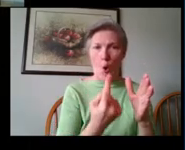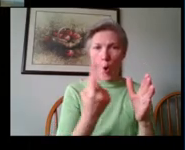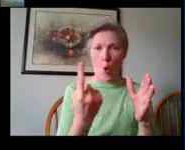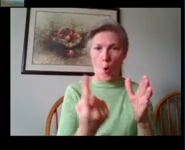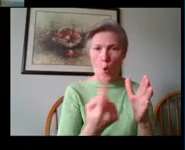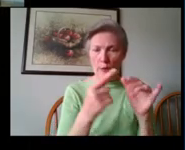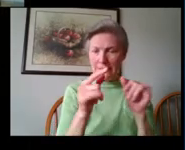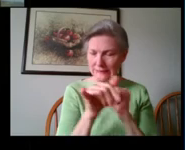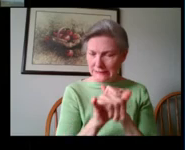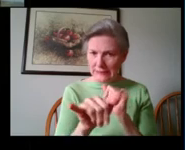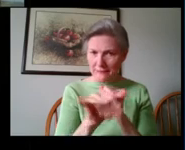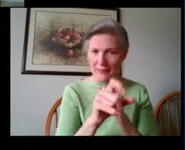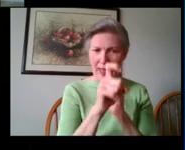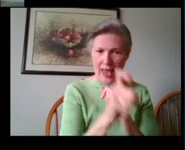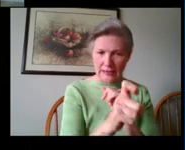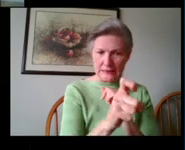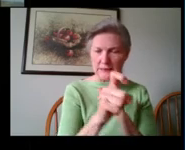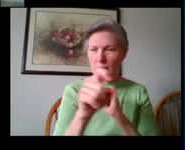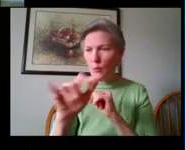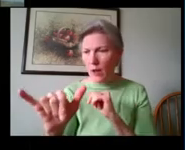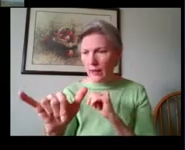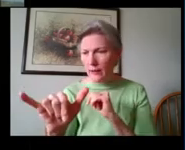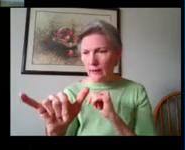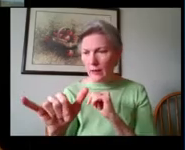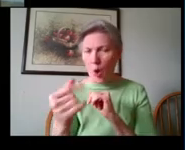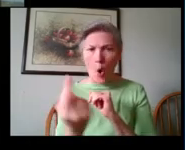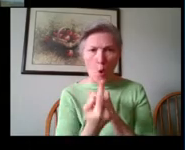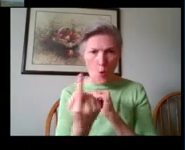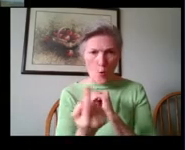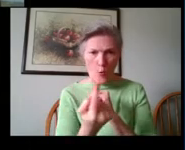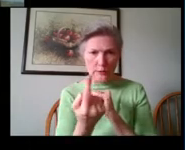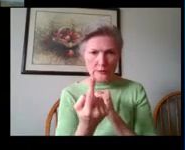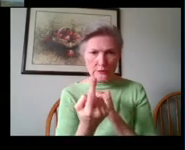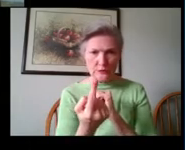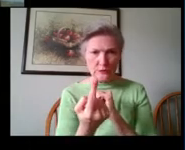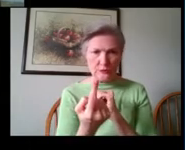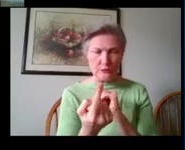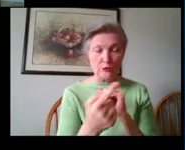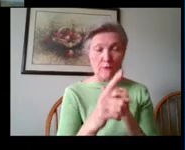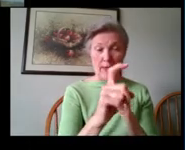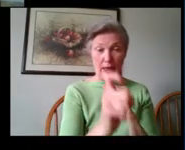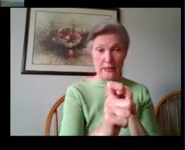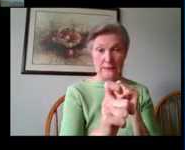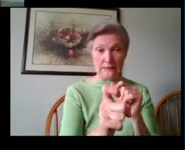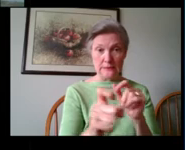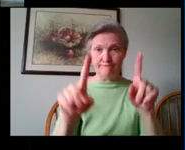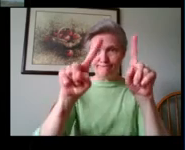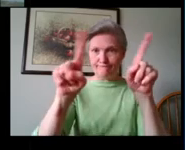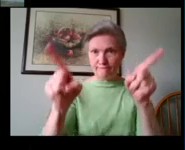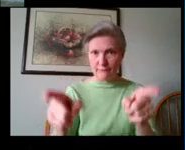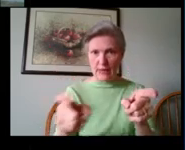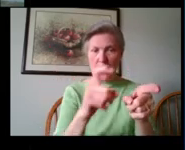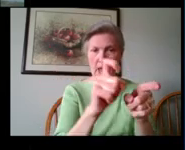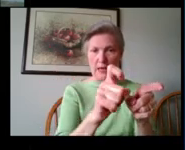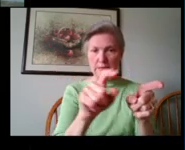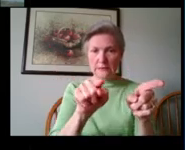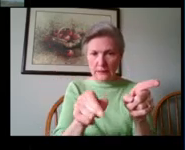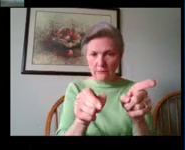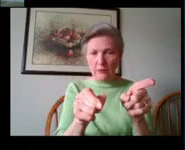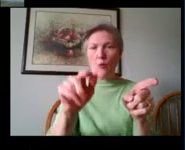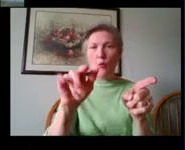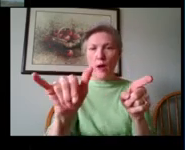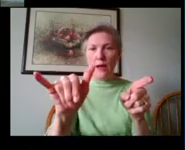always, always x and then y. So I've got my x coordinate and then my y coordinate,